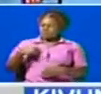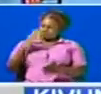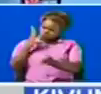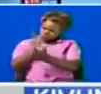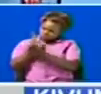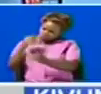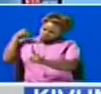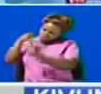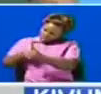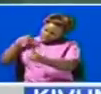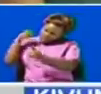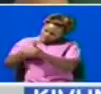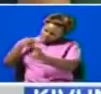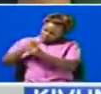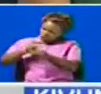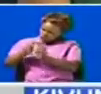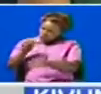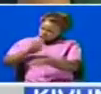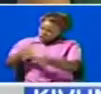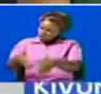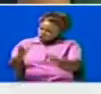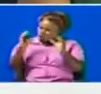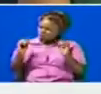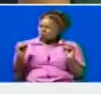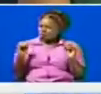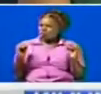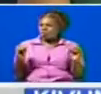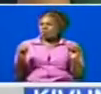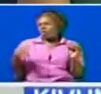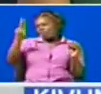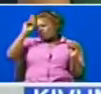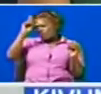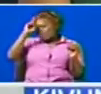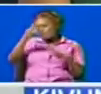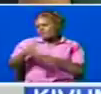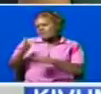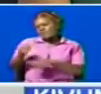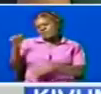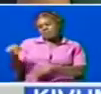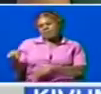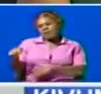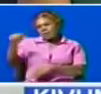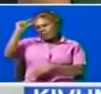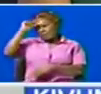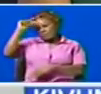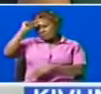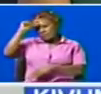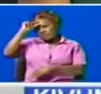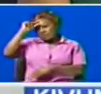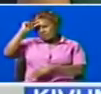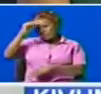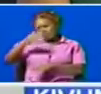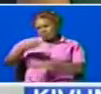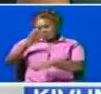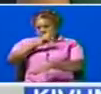agitate for the reforms, don't go out on the street, saying that, the police that have been sent here by the government have not been sent